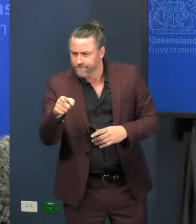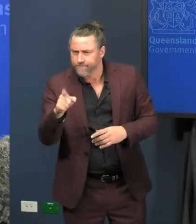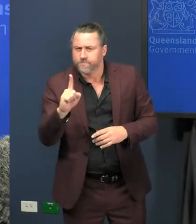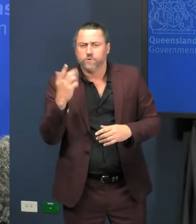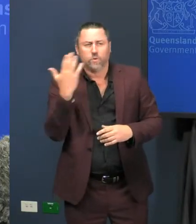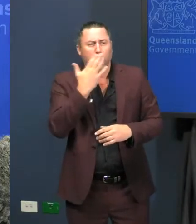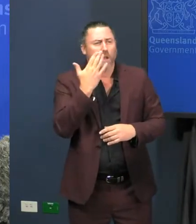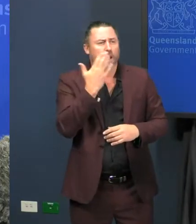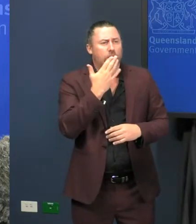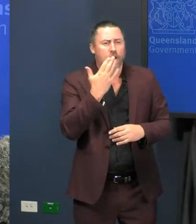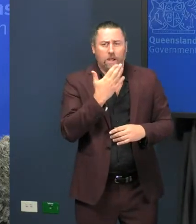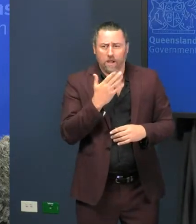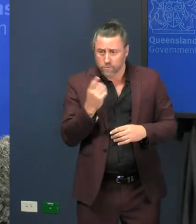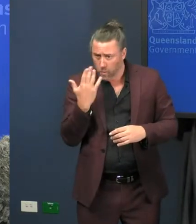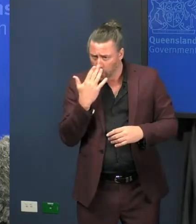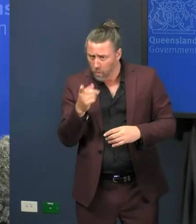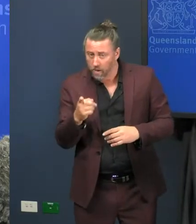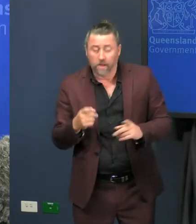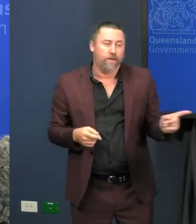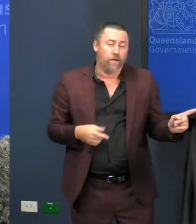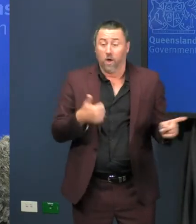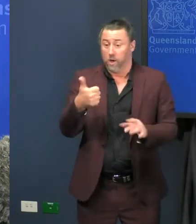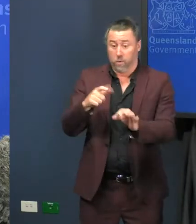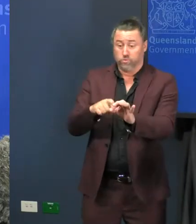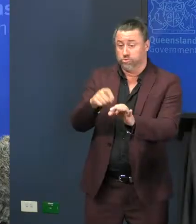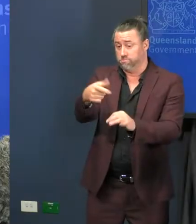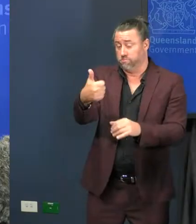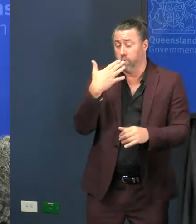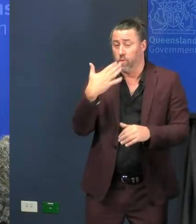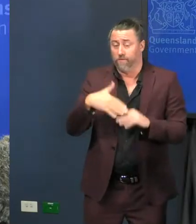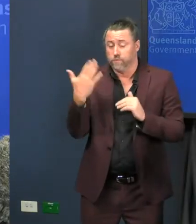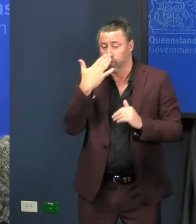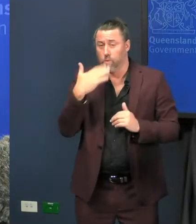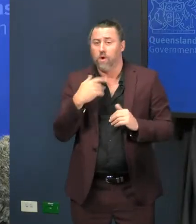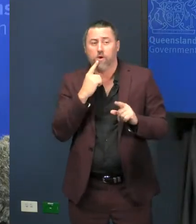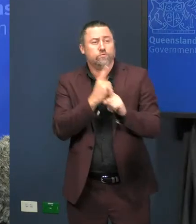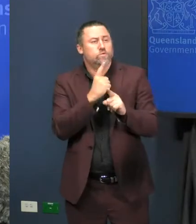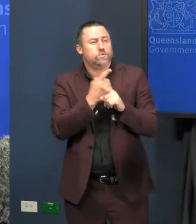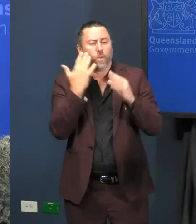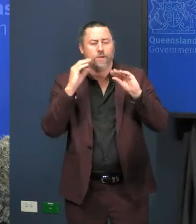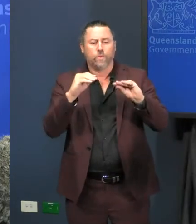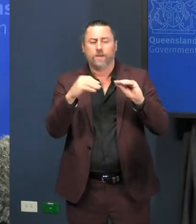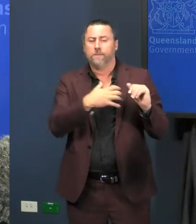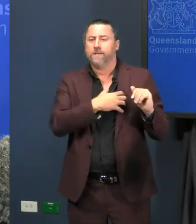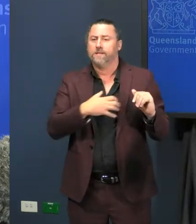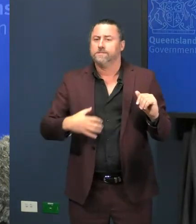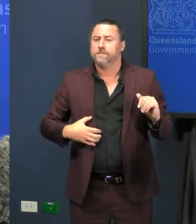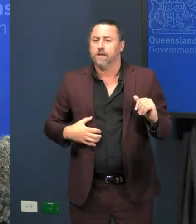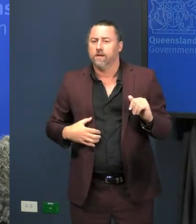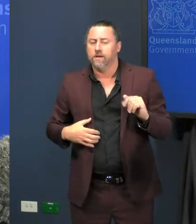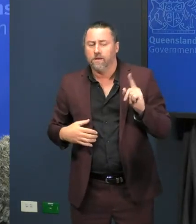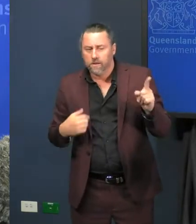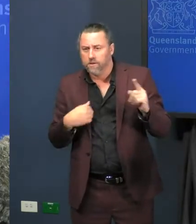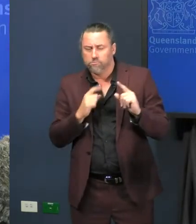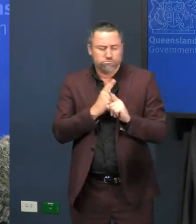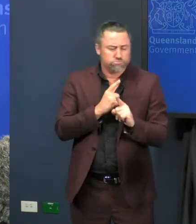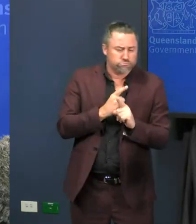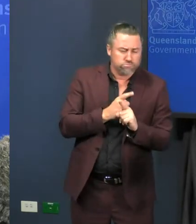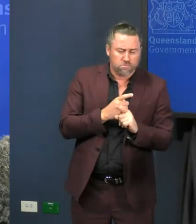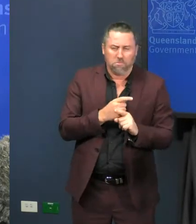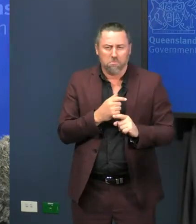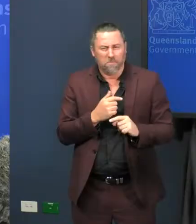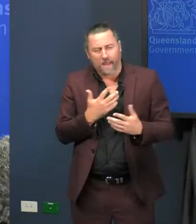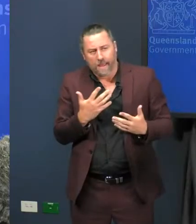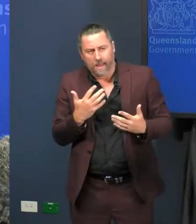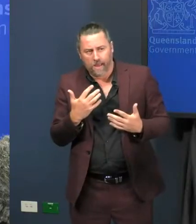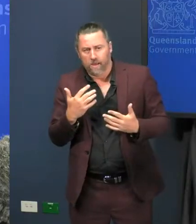schools? Good question. It's early days. I spoke with the Education Minister, and he's indicated to me and indicated to